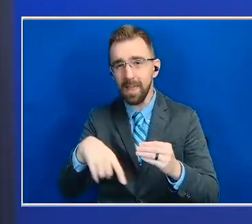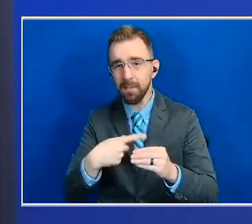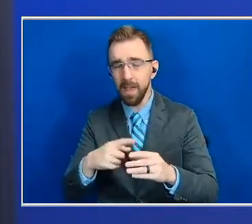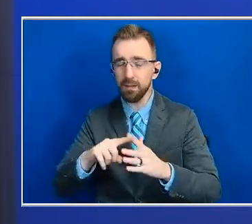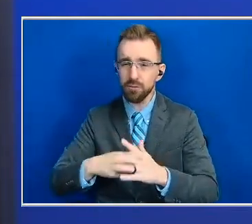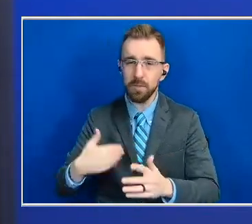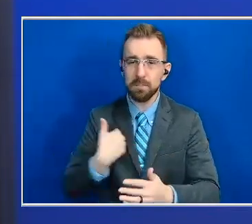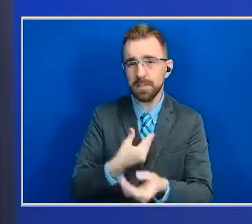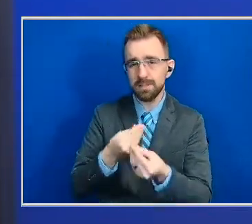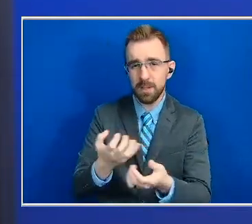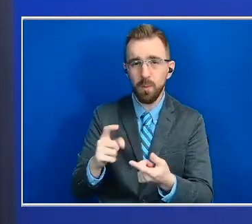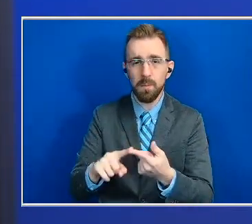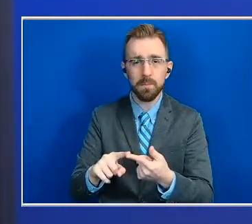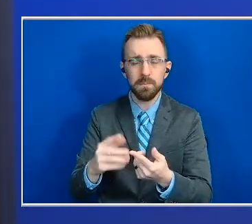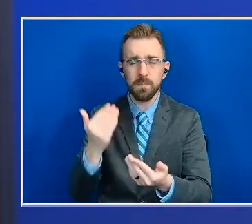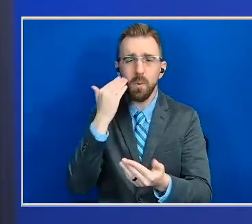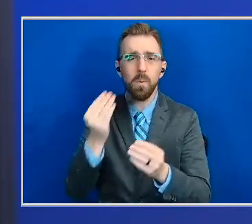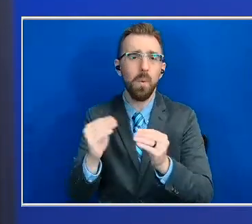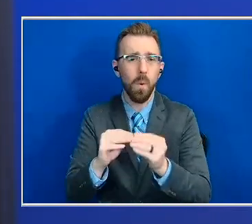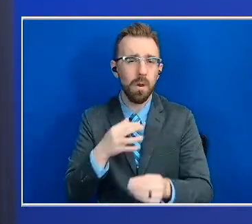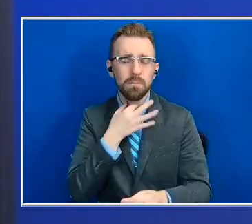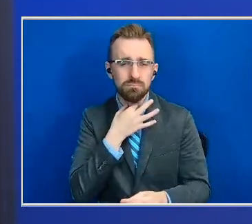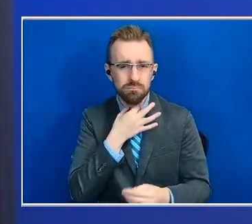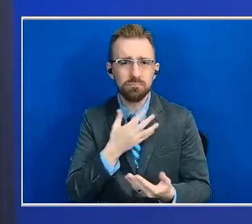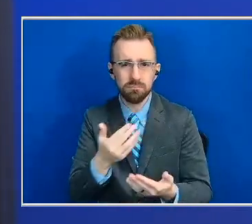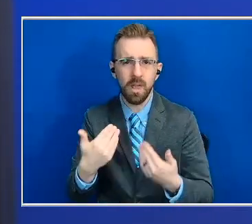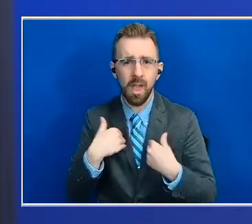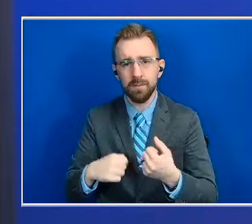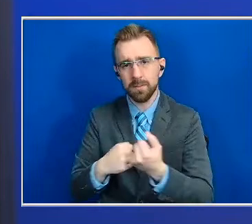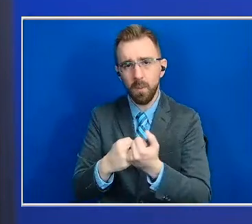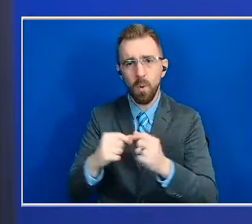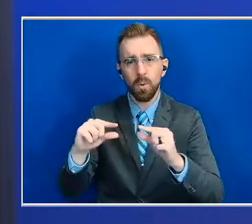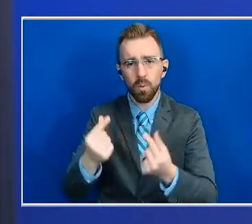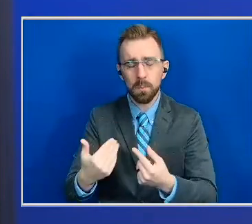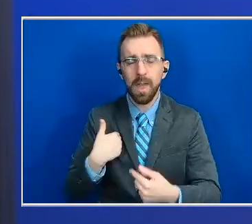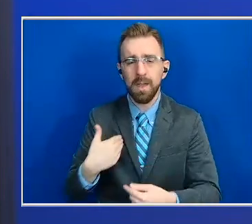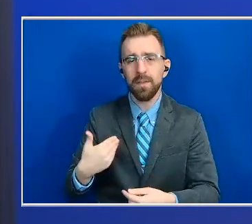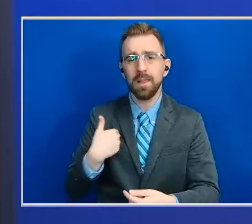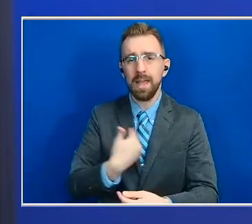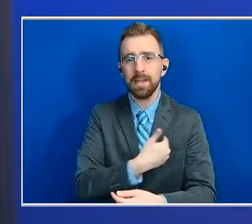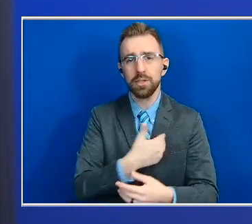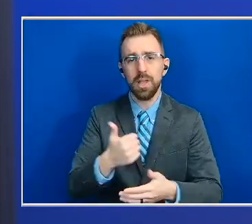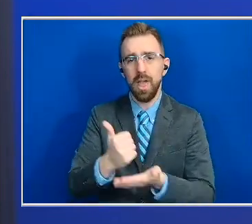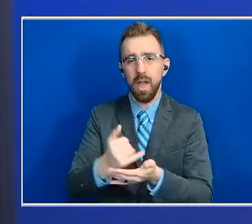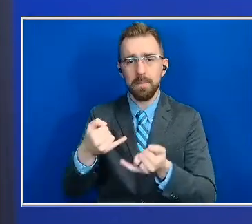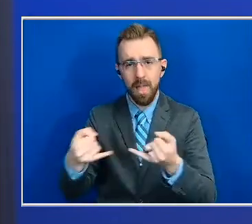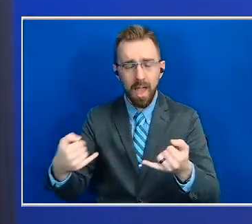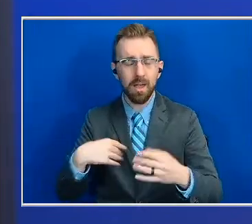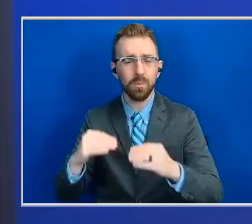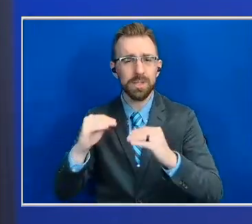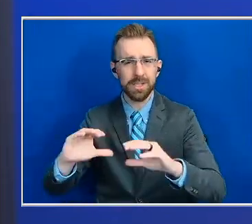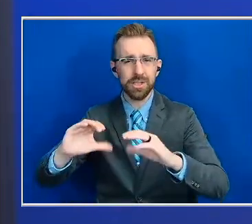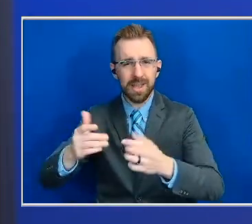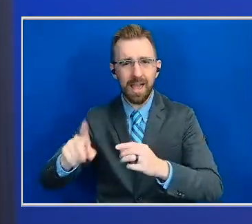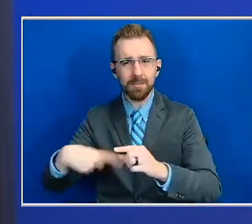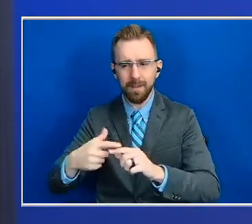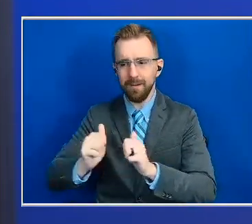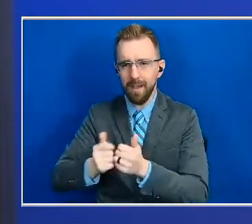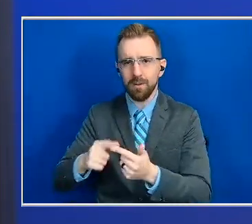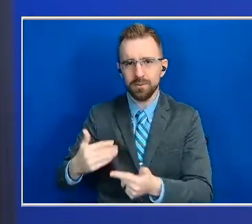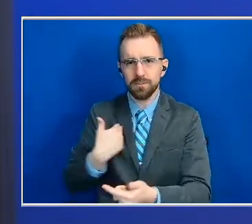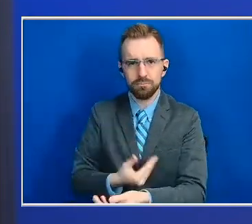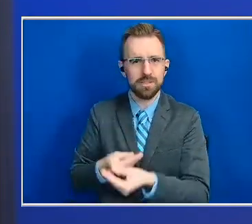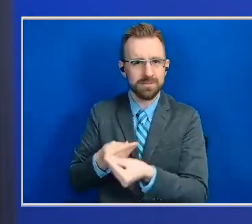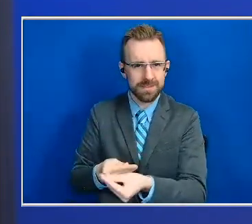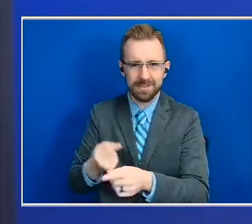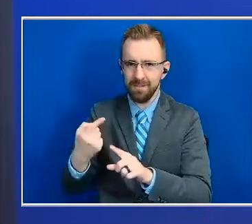information, know that there are support groups. There is our lactation helpline. We teach a breastfeeding class each month as well, and we look